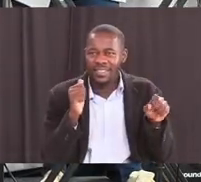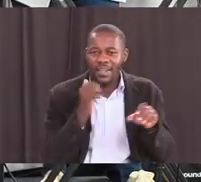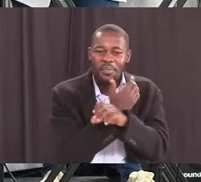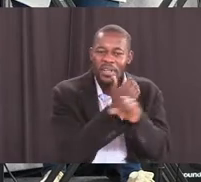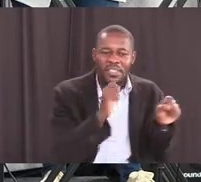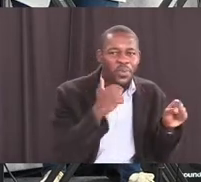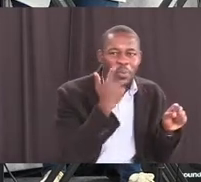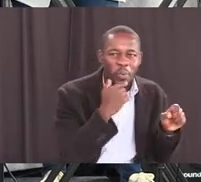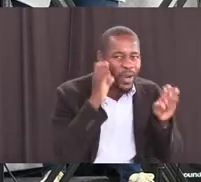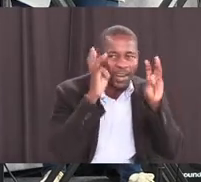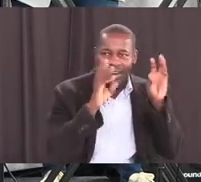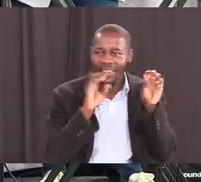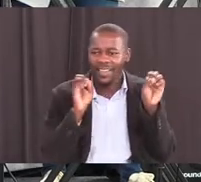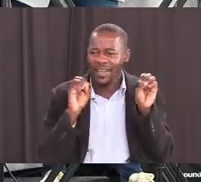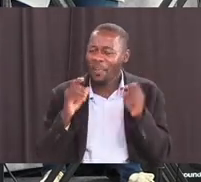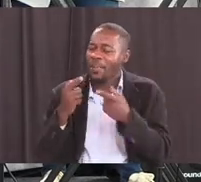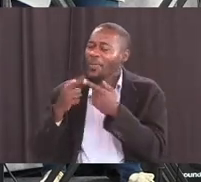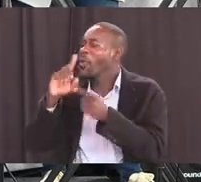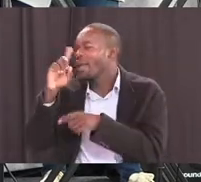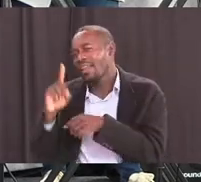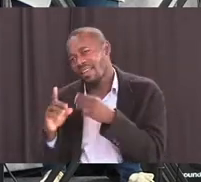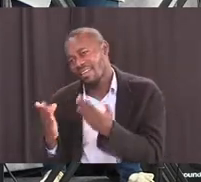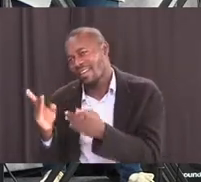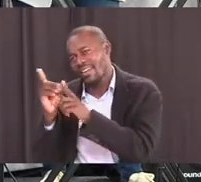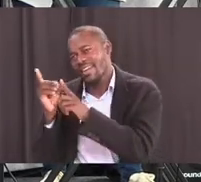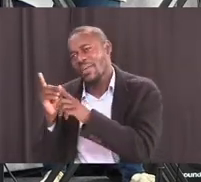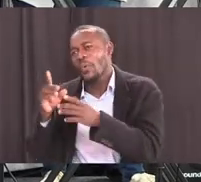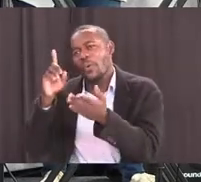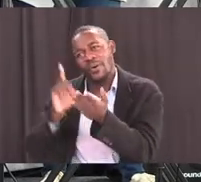No, that is not a word from the Lord. Be with